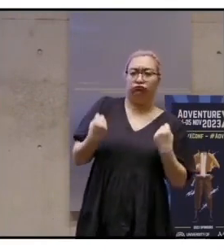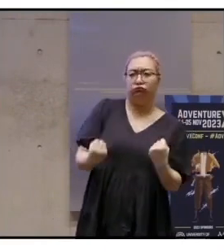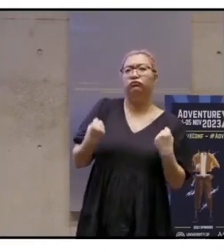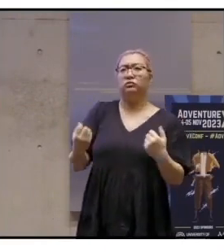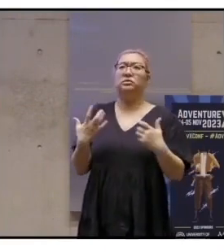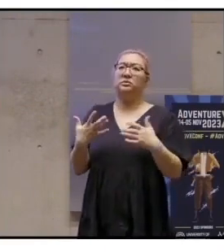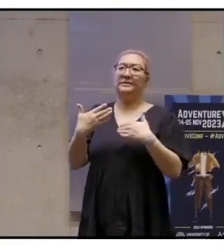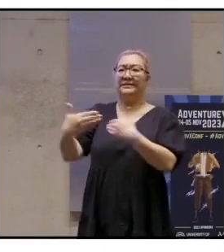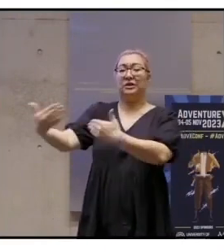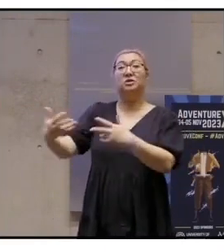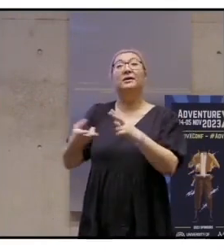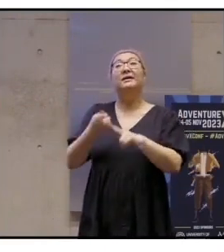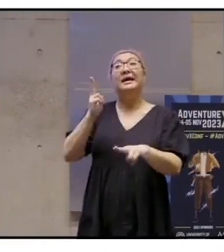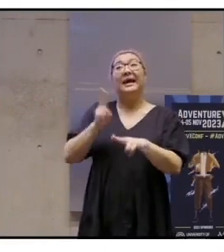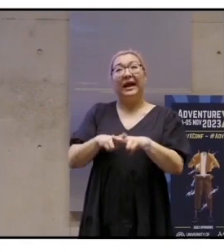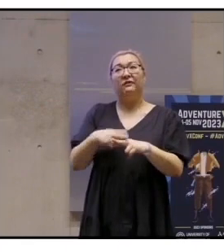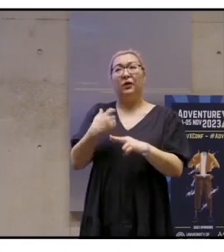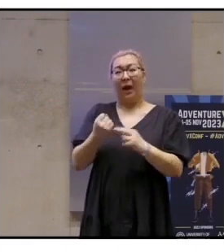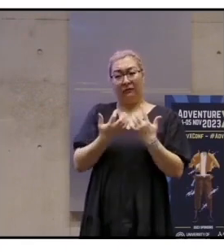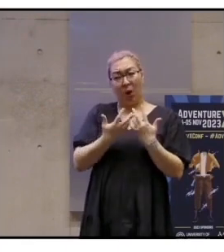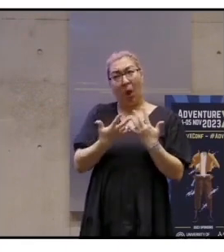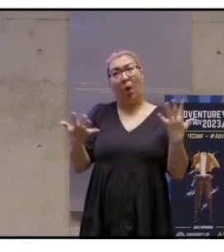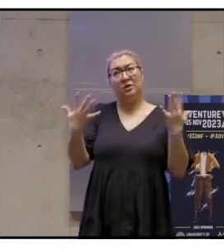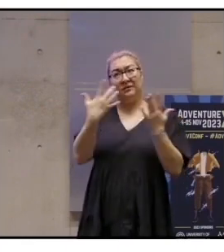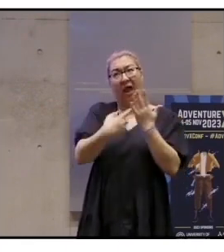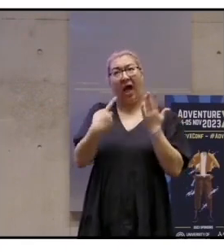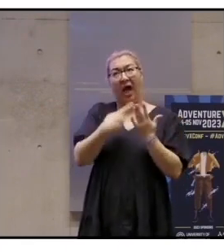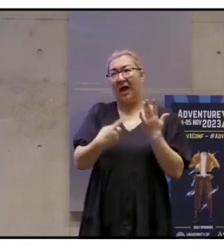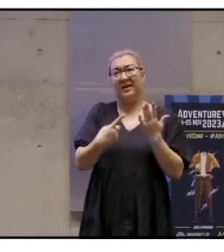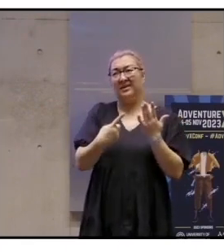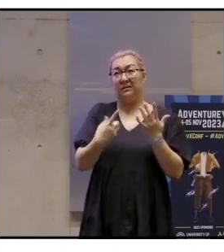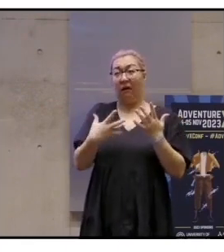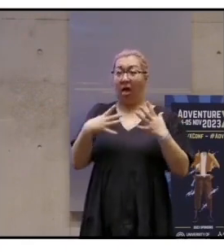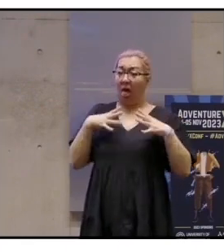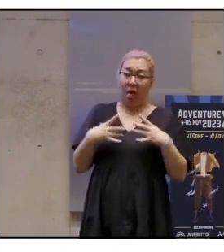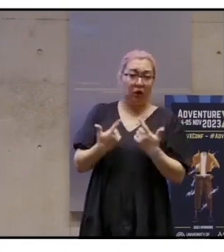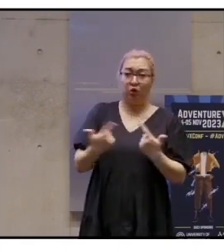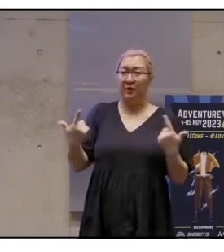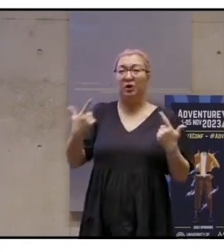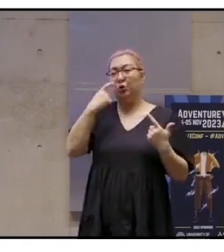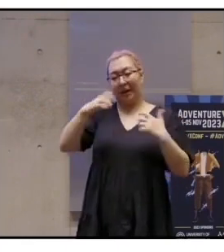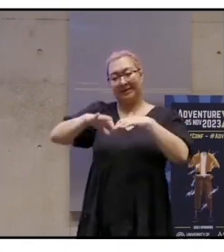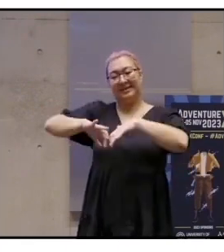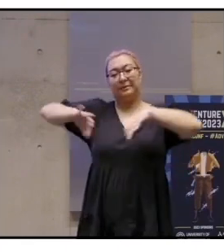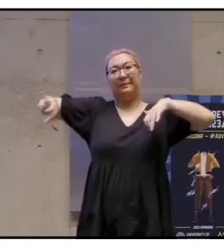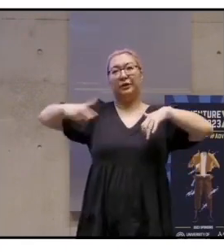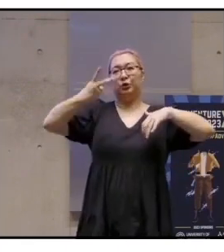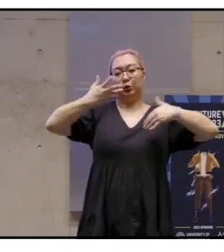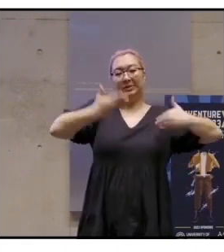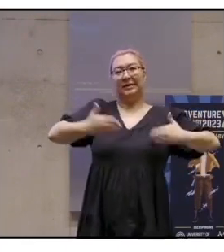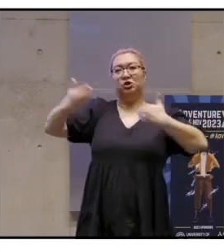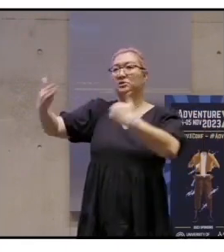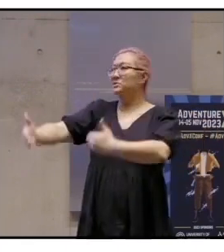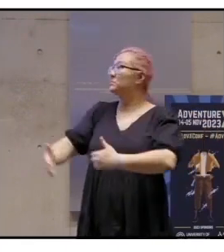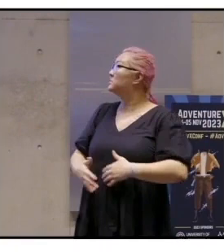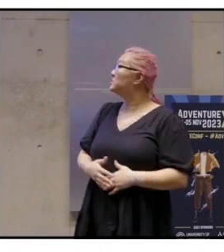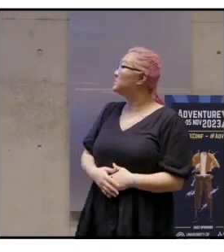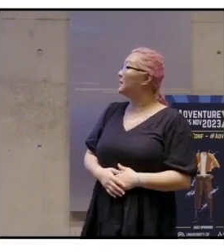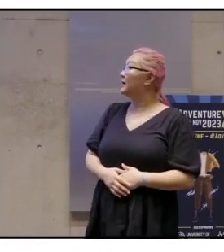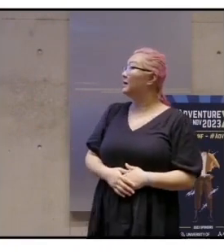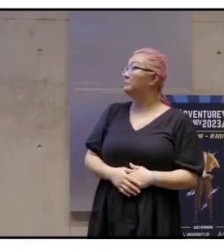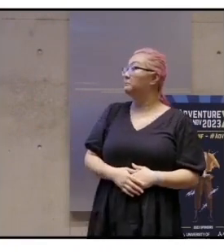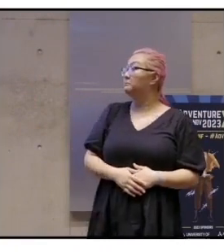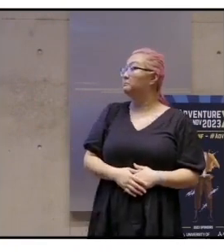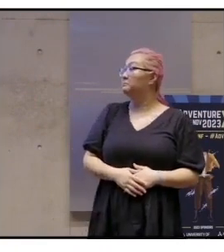two shorter sessions instead of one huge long one. And remember that whispers and other sort of loudly